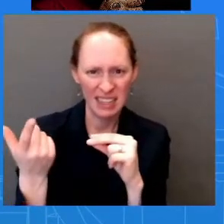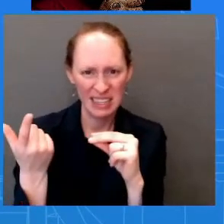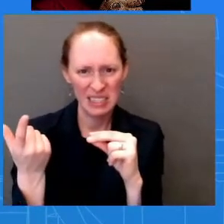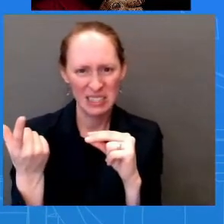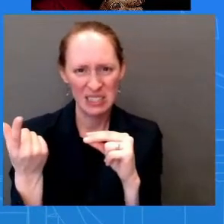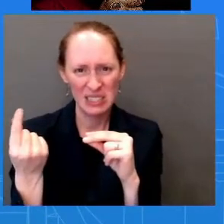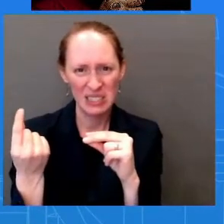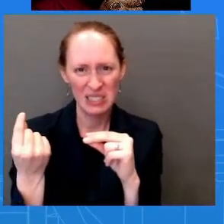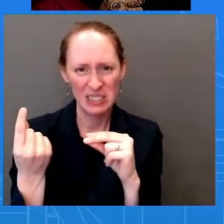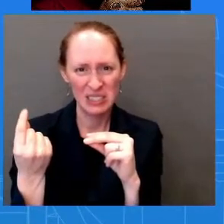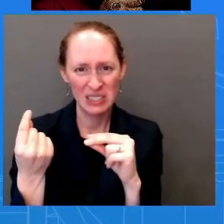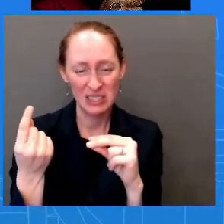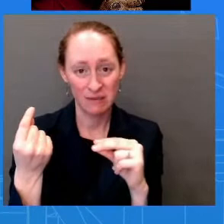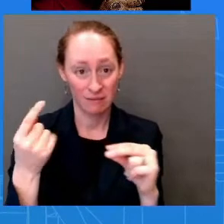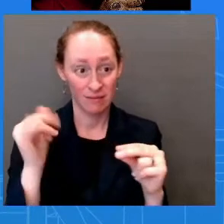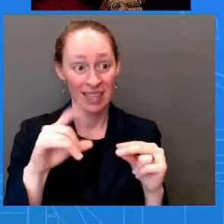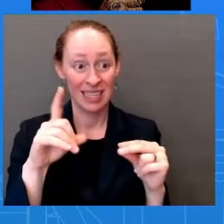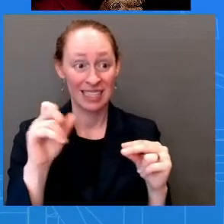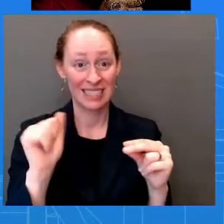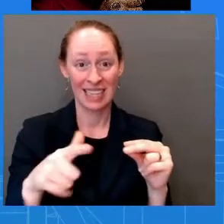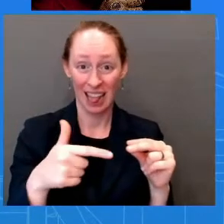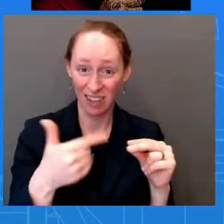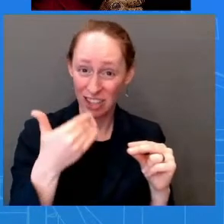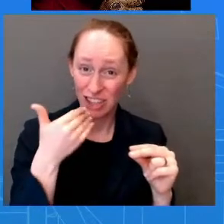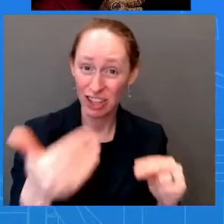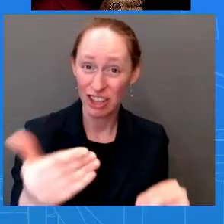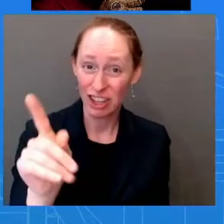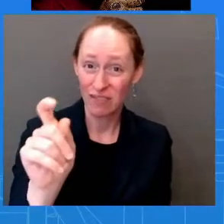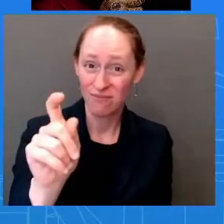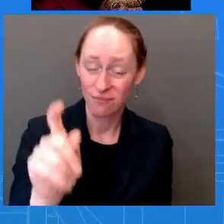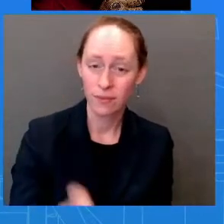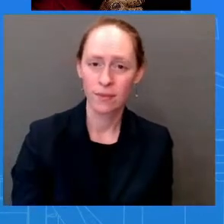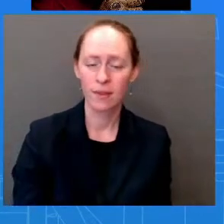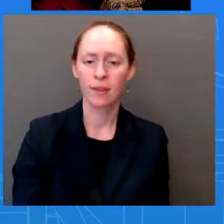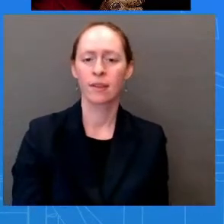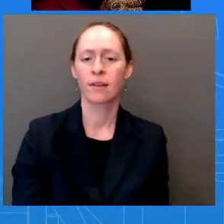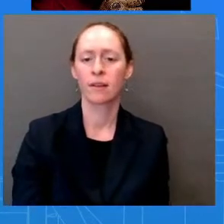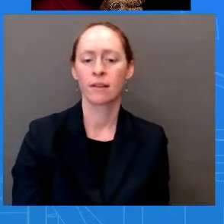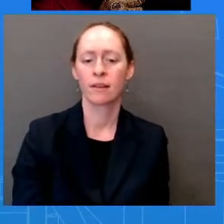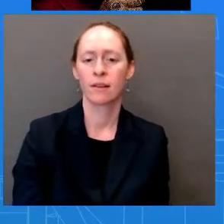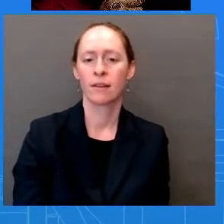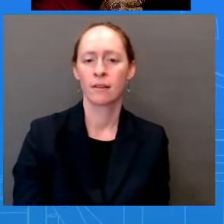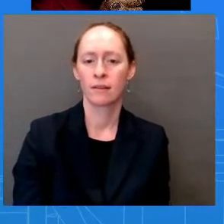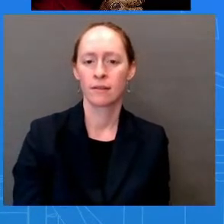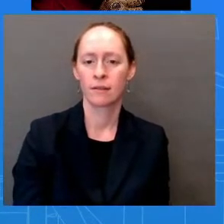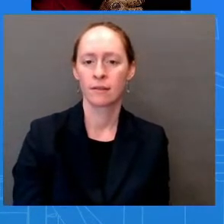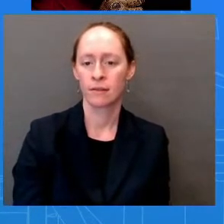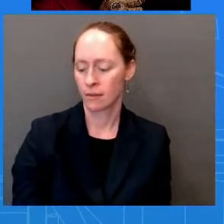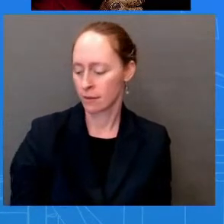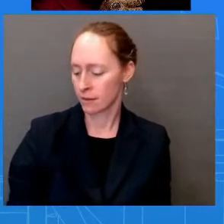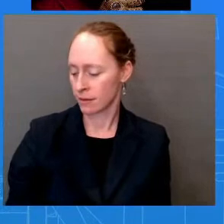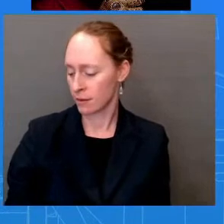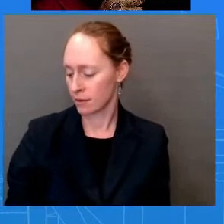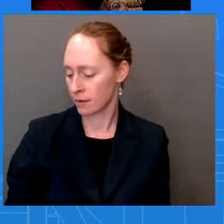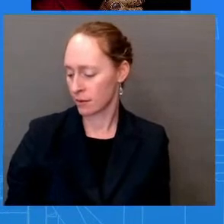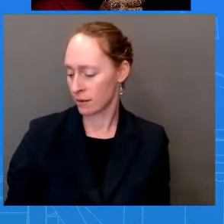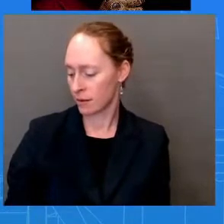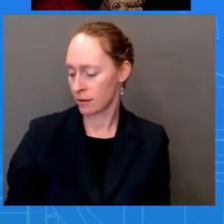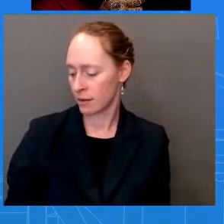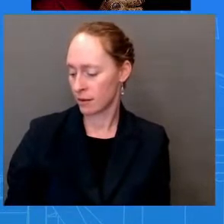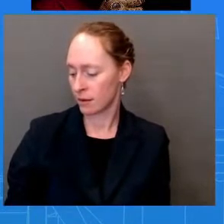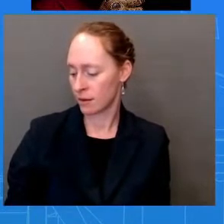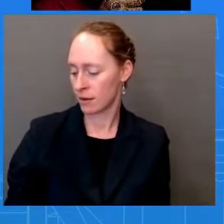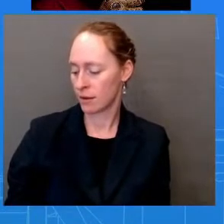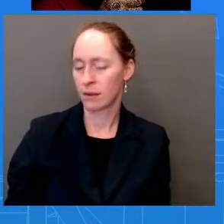here's what we're saying is that it averted a horrible downturn in our economy by that